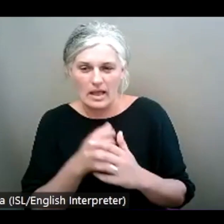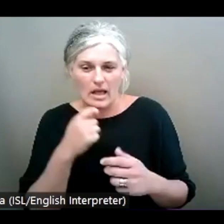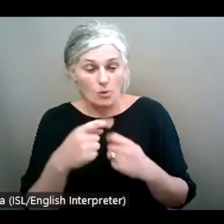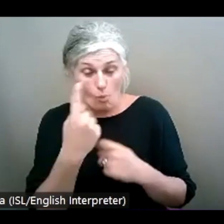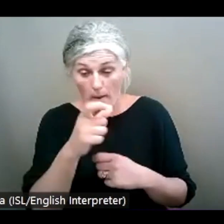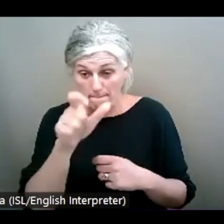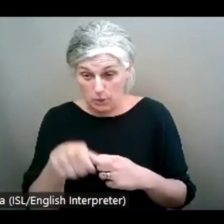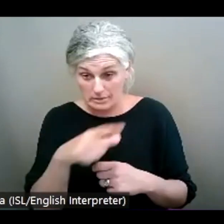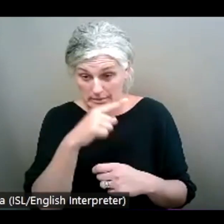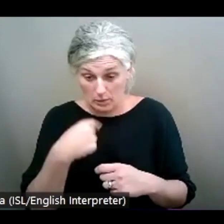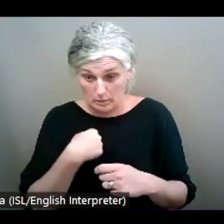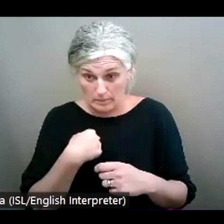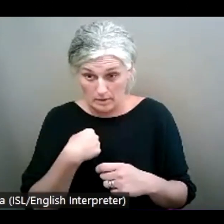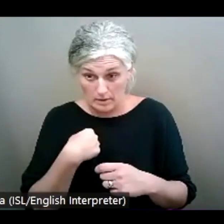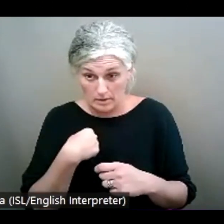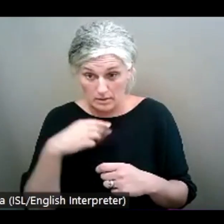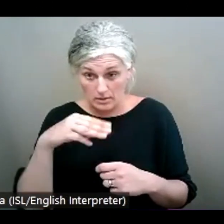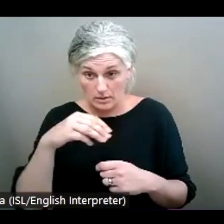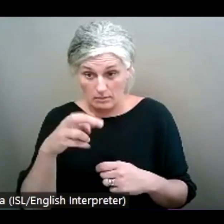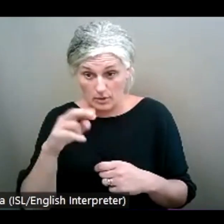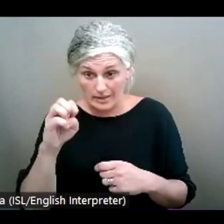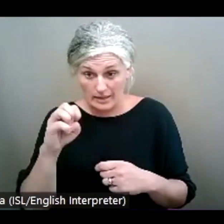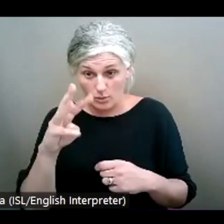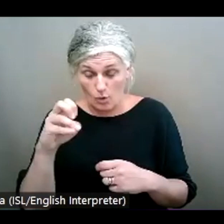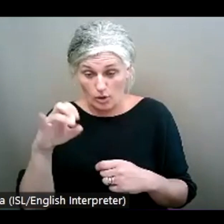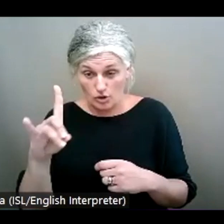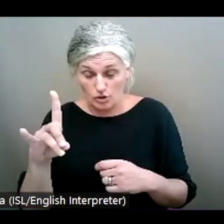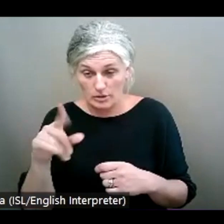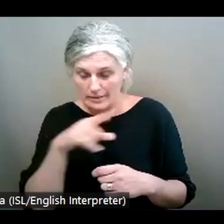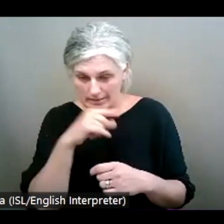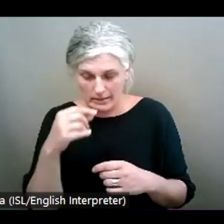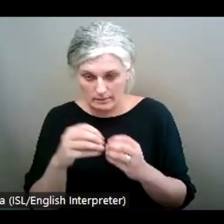to me, and her name is Marie Wolf, and she won't mind me,